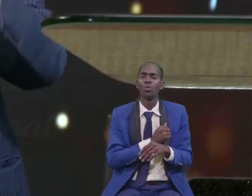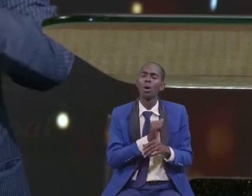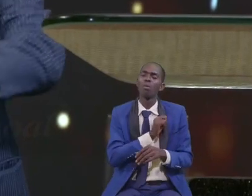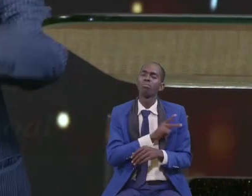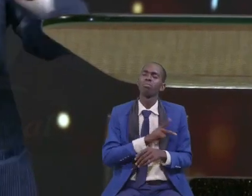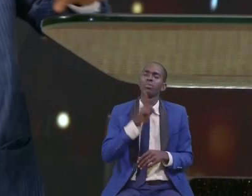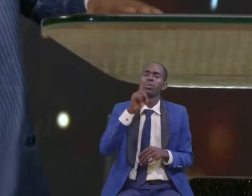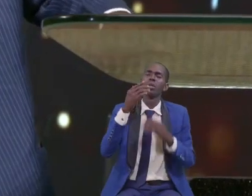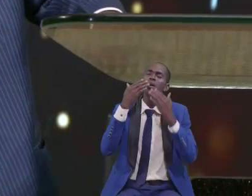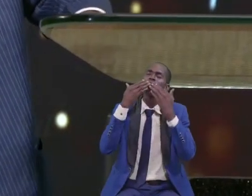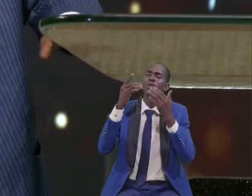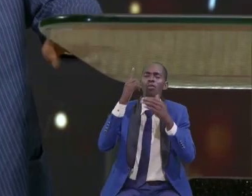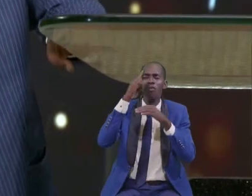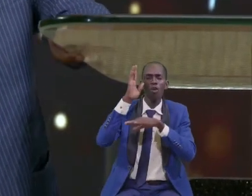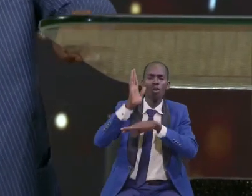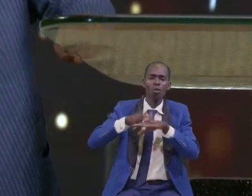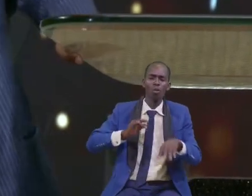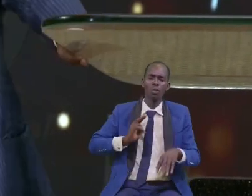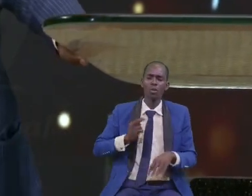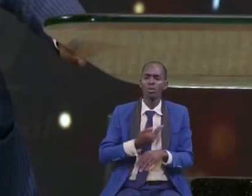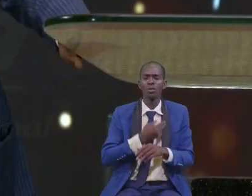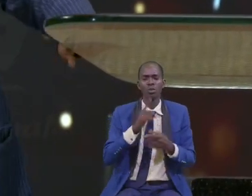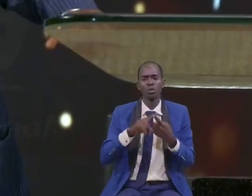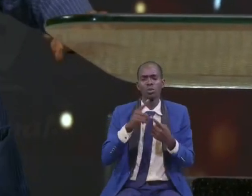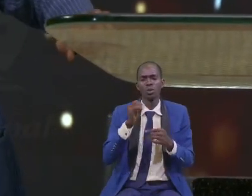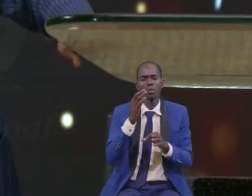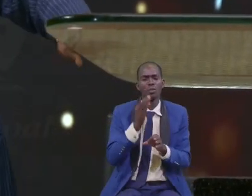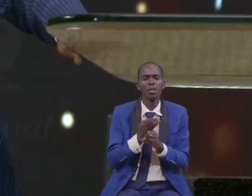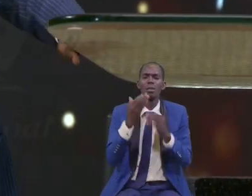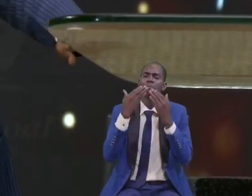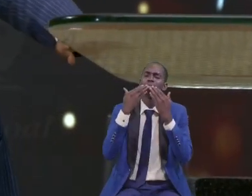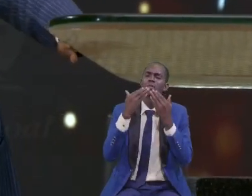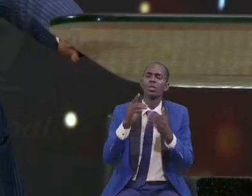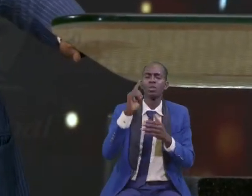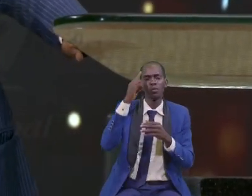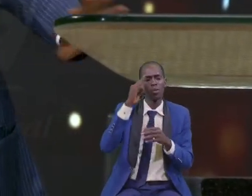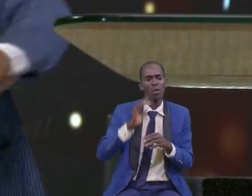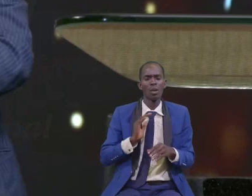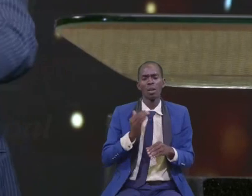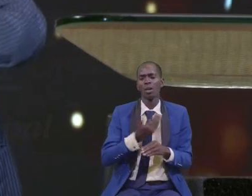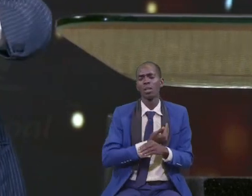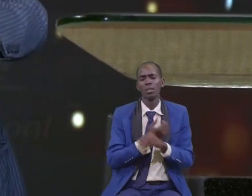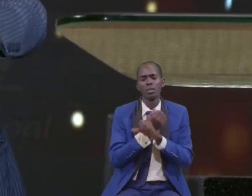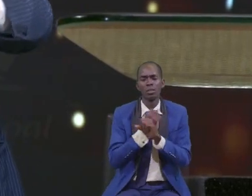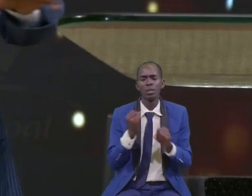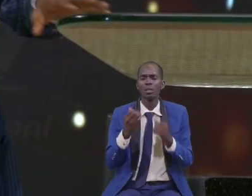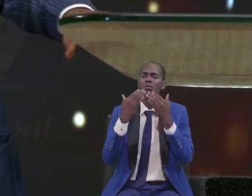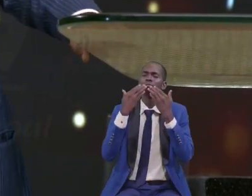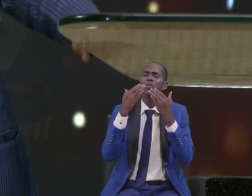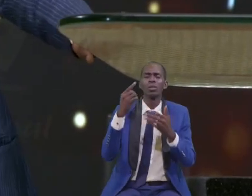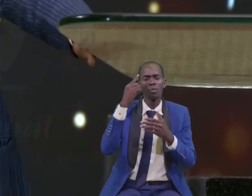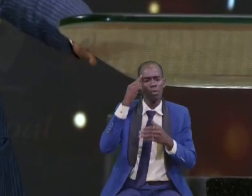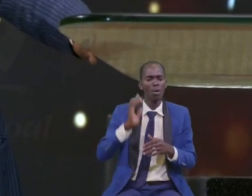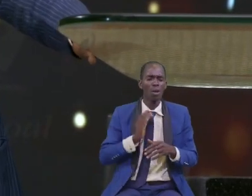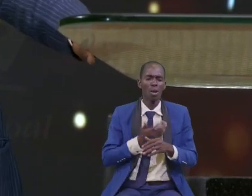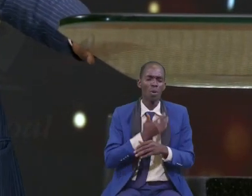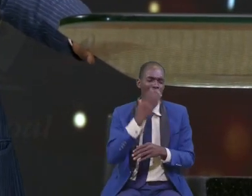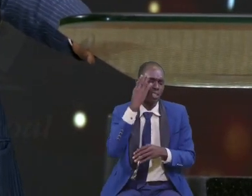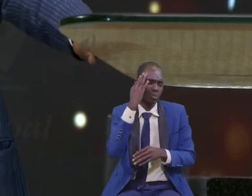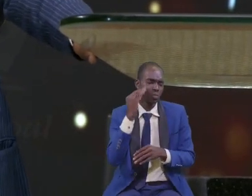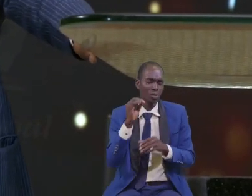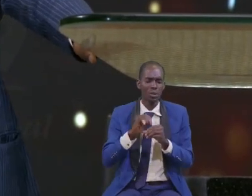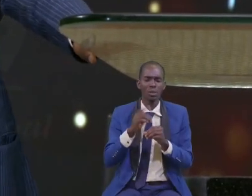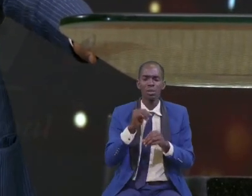you for calling us into the faith. Thank you for our salvation. Thank you for our experience in the